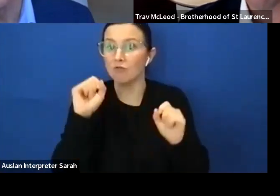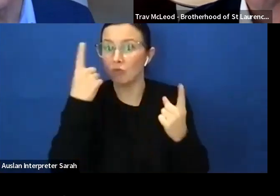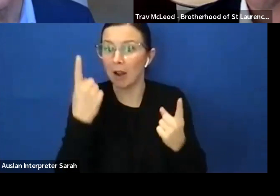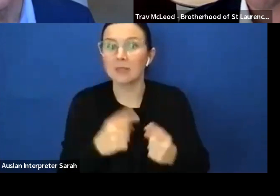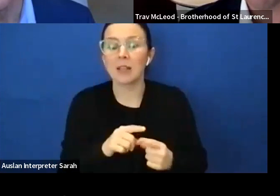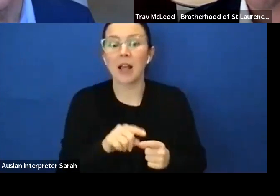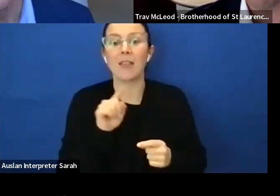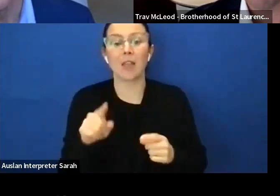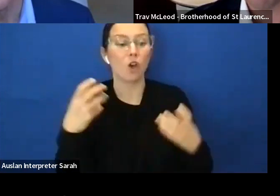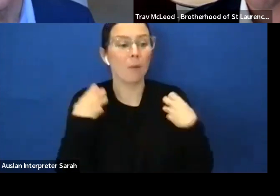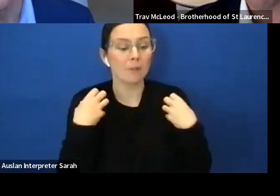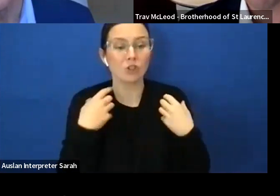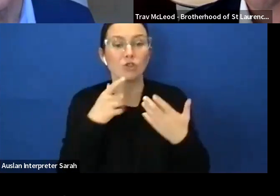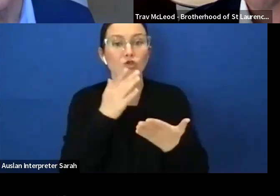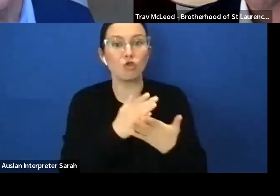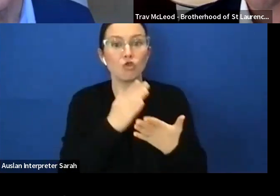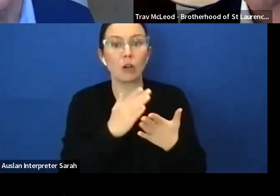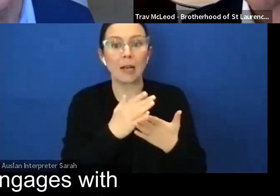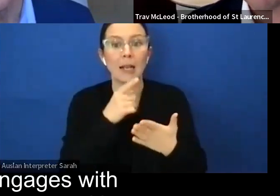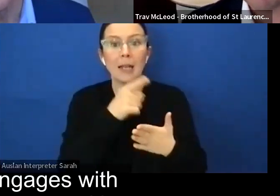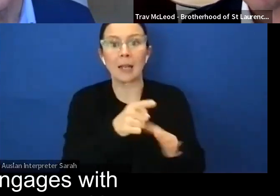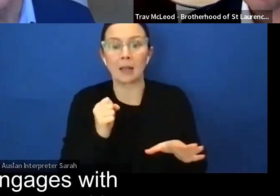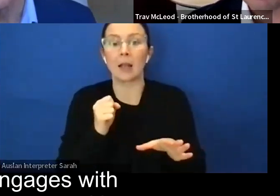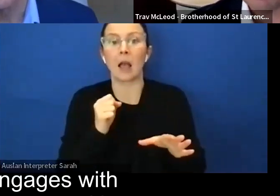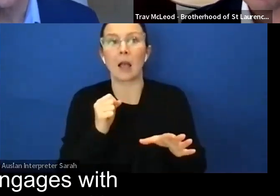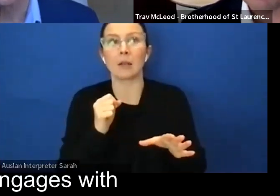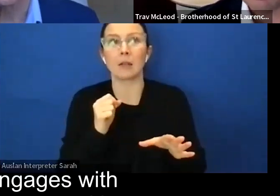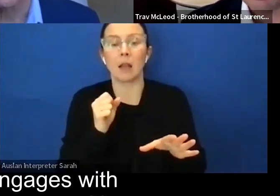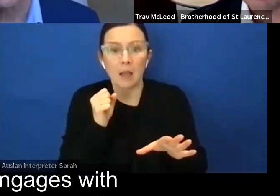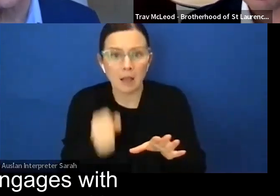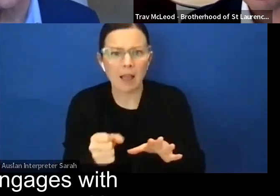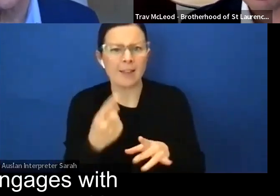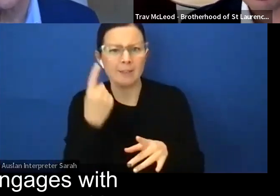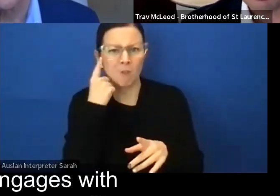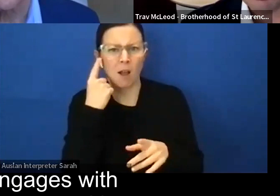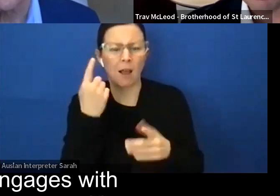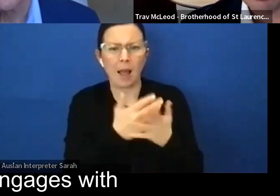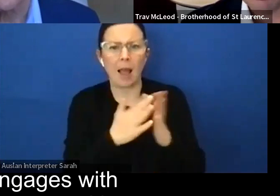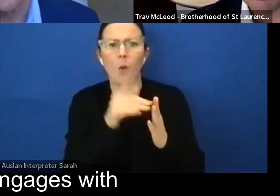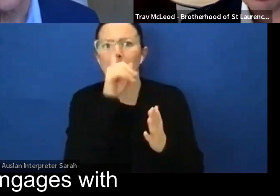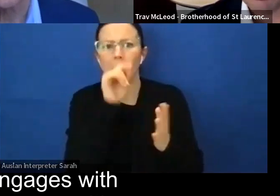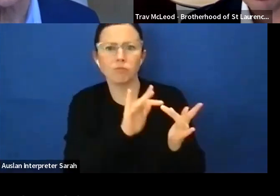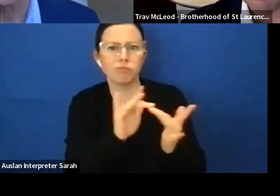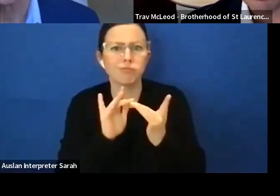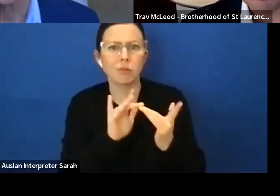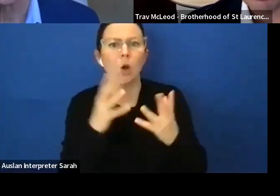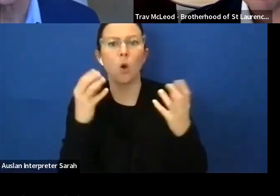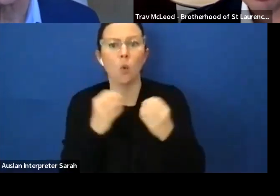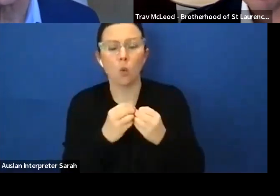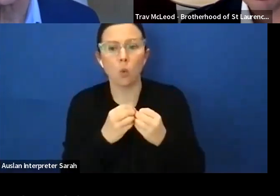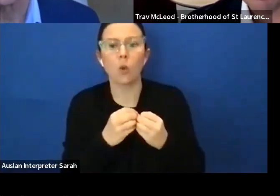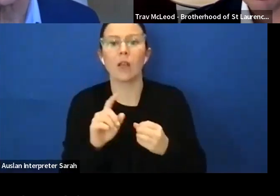really ramping up the ways in which it engages with First Nations communities in each of